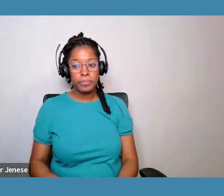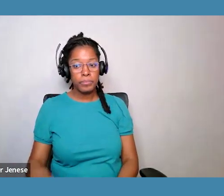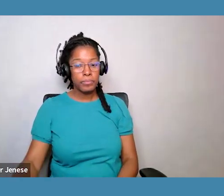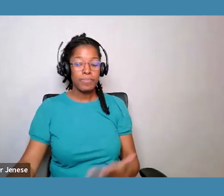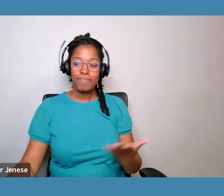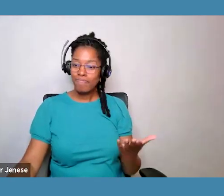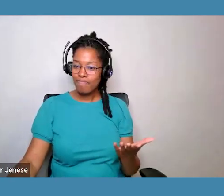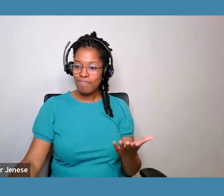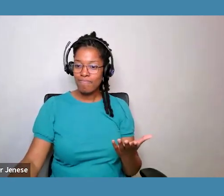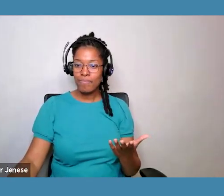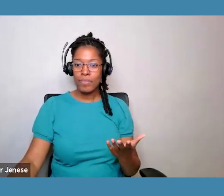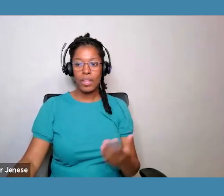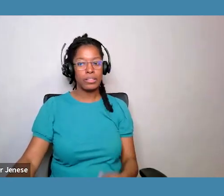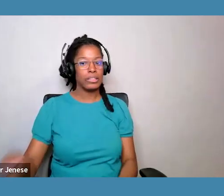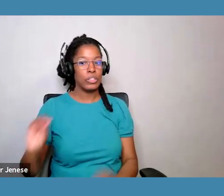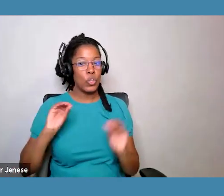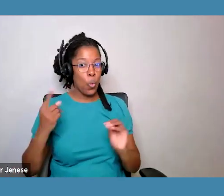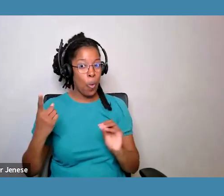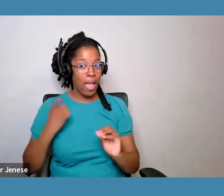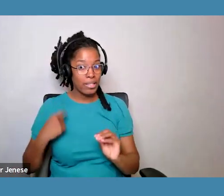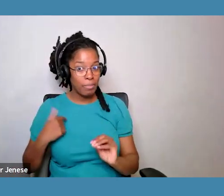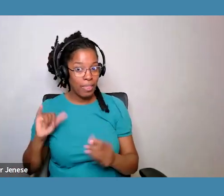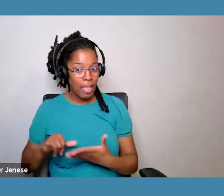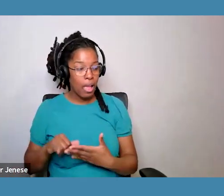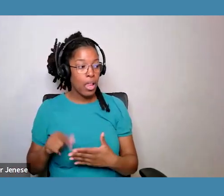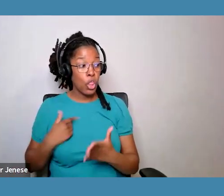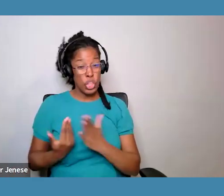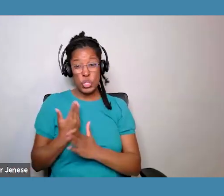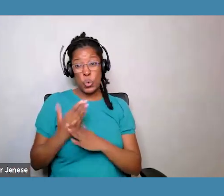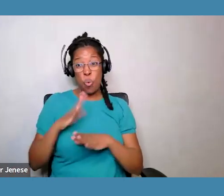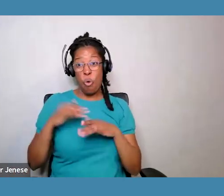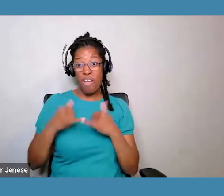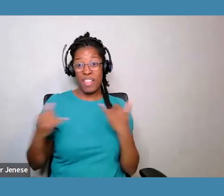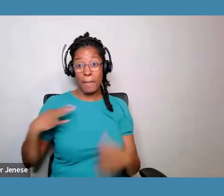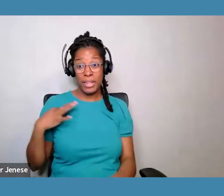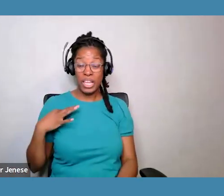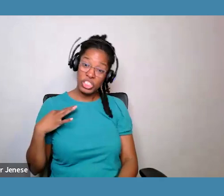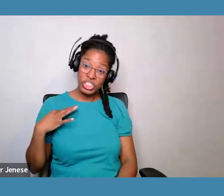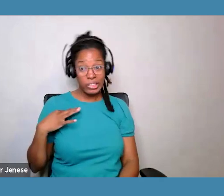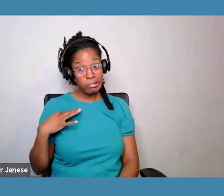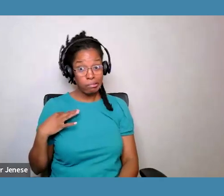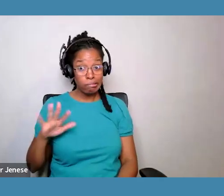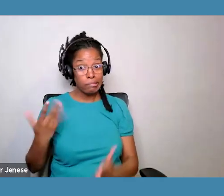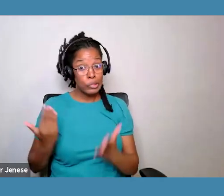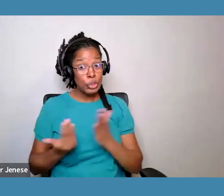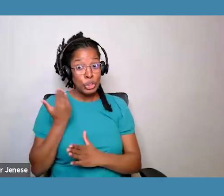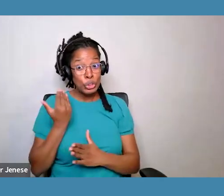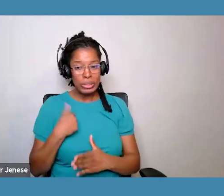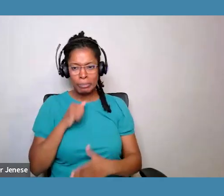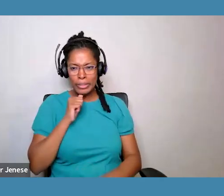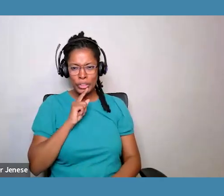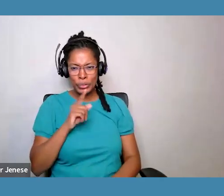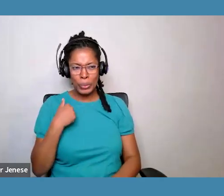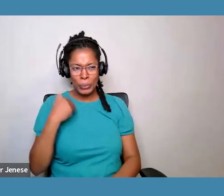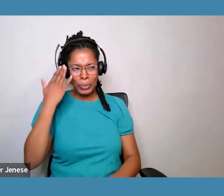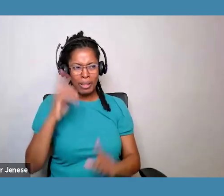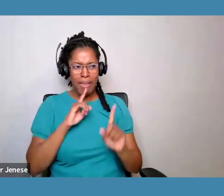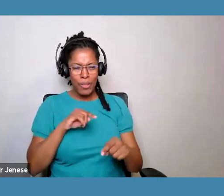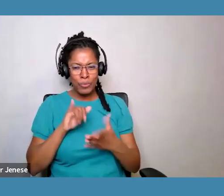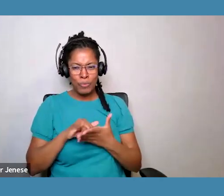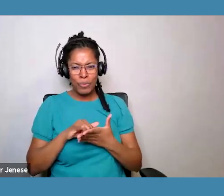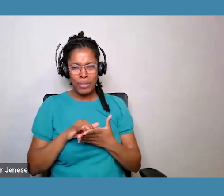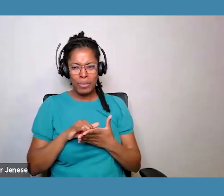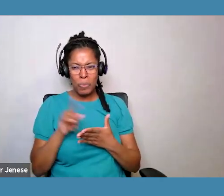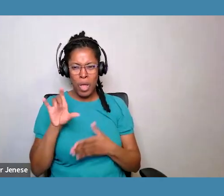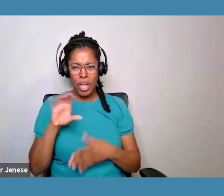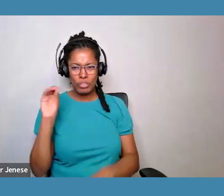haven't been asked that and I haven't seen that. The new online application is pretty new. So I'm not sure I know the answer to that